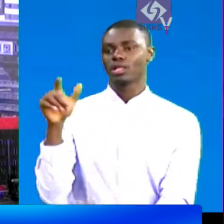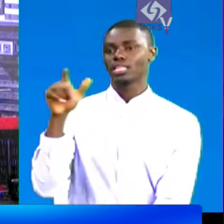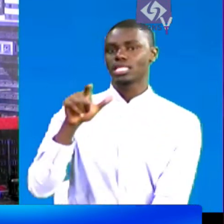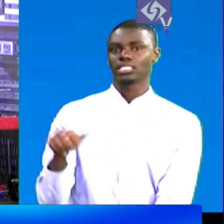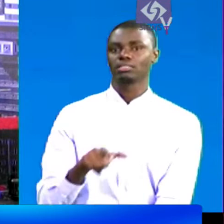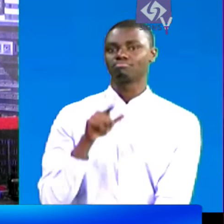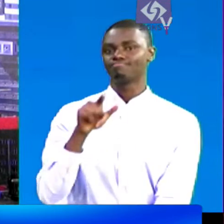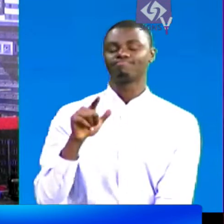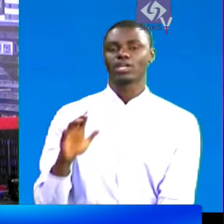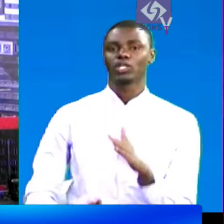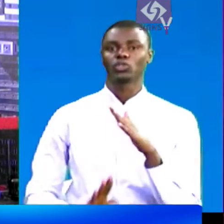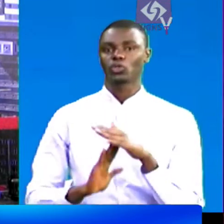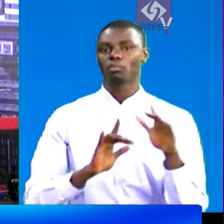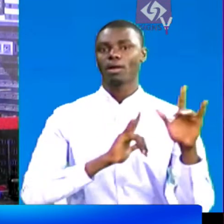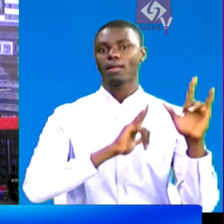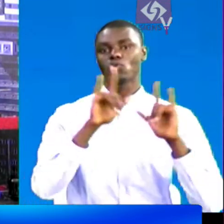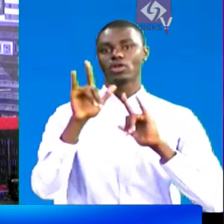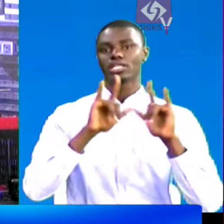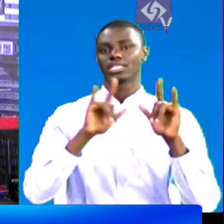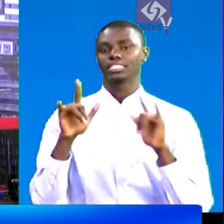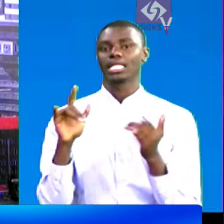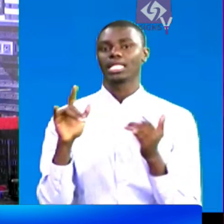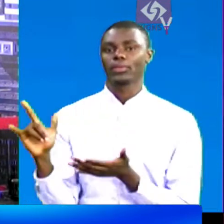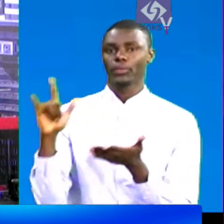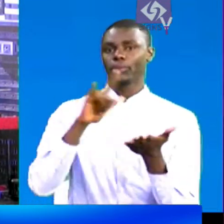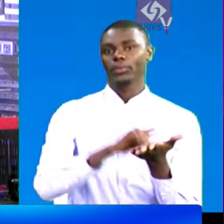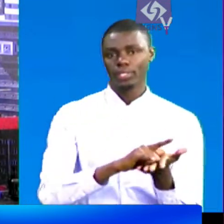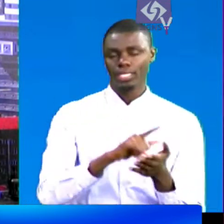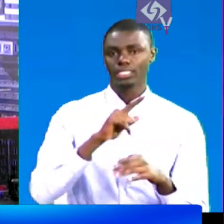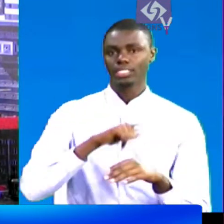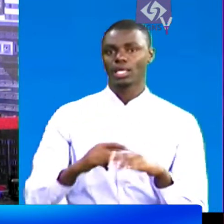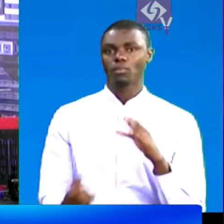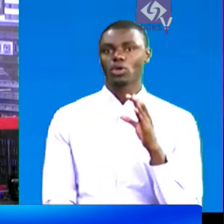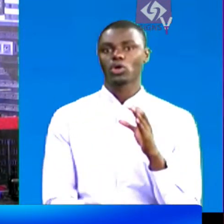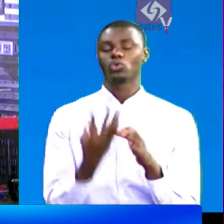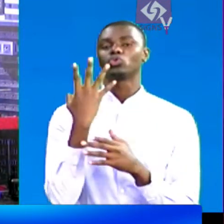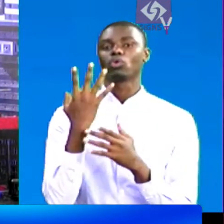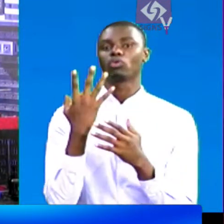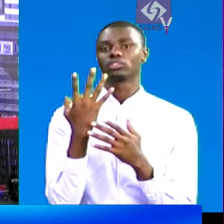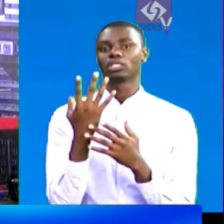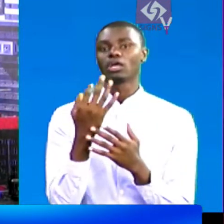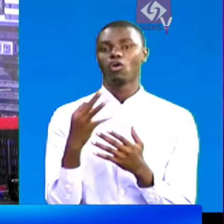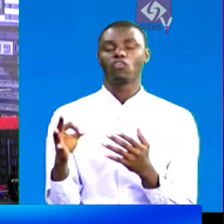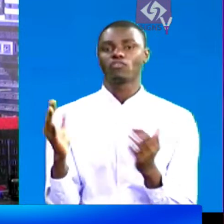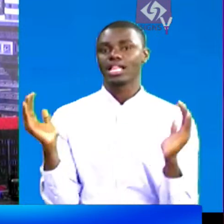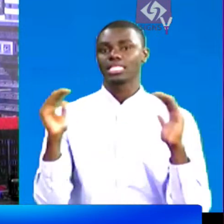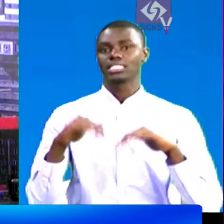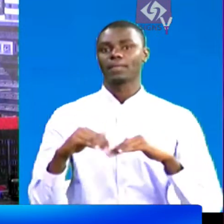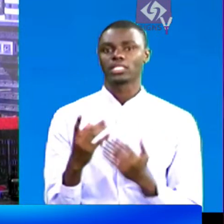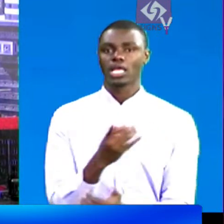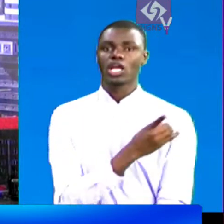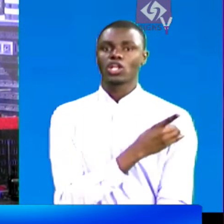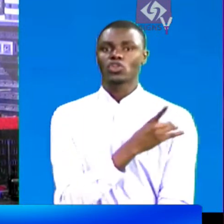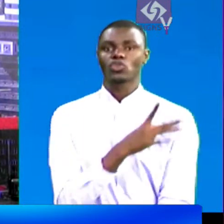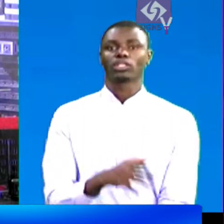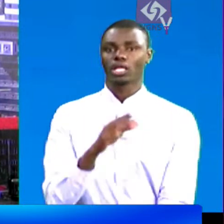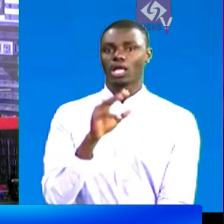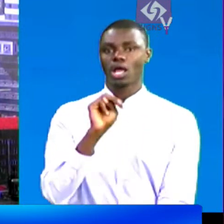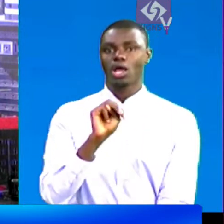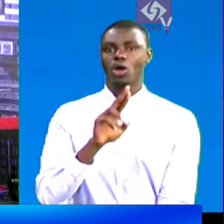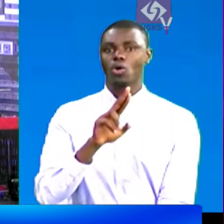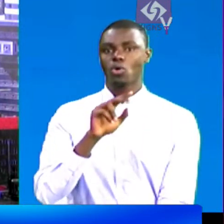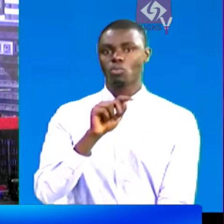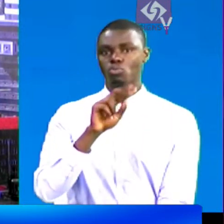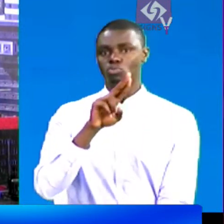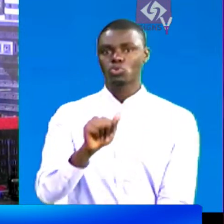as a premier tourist destination. During the official inauguration of the summit, Dr. Alfred Mutua, that's